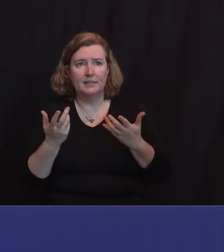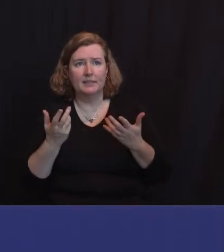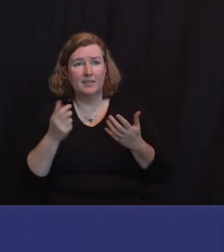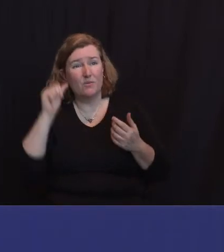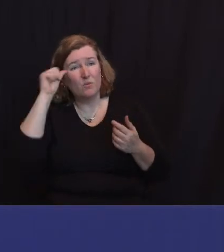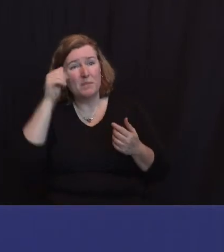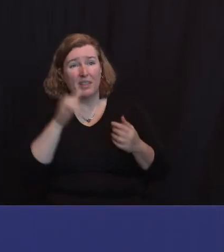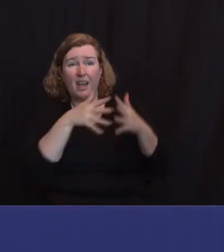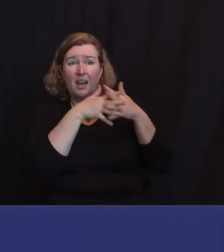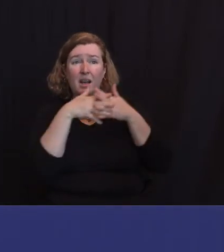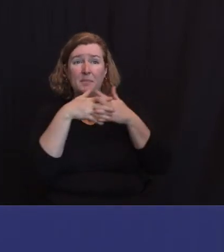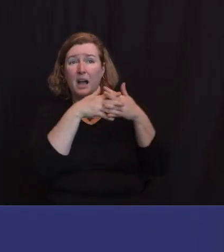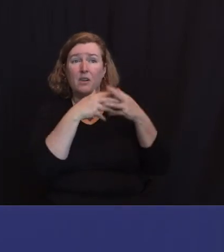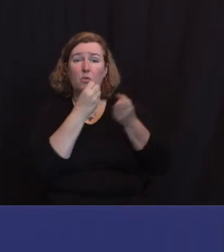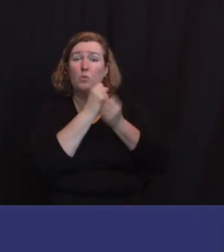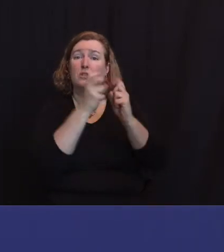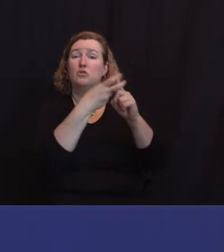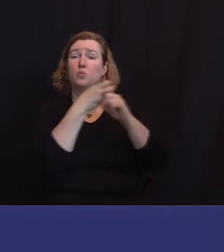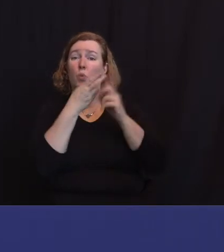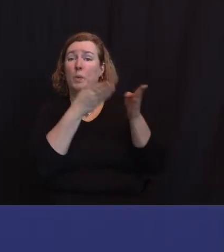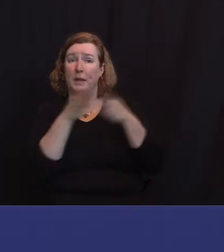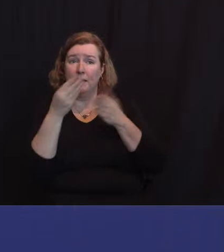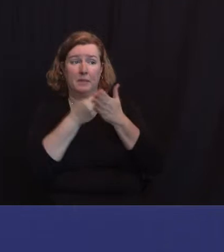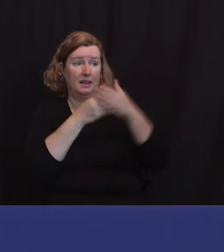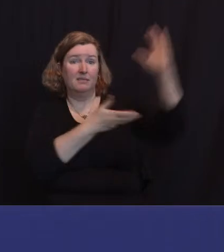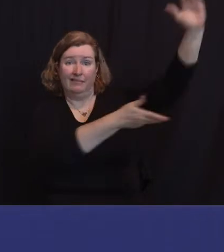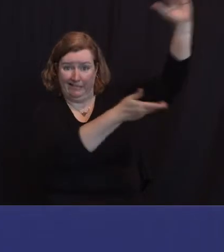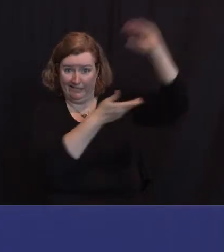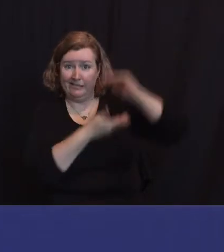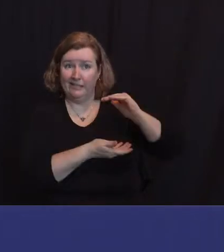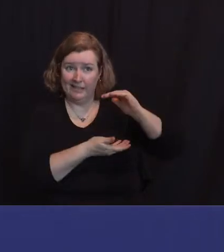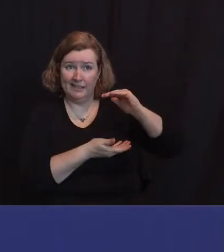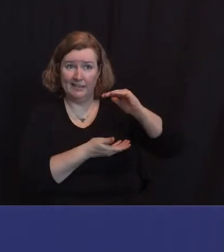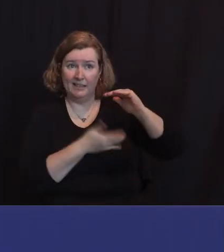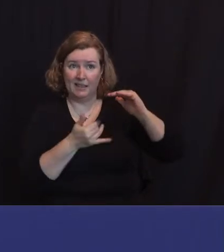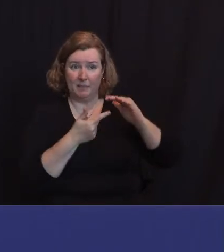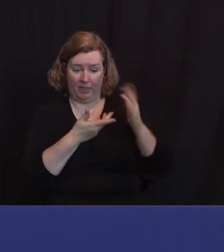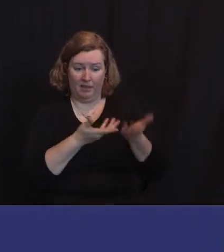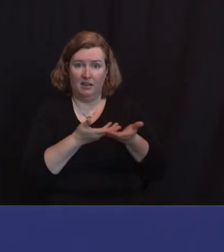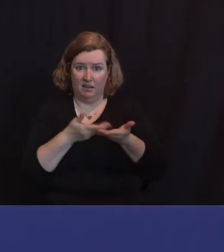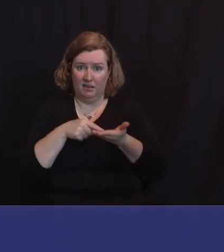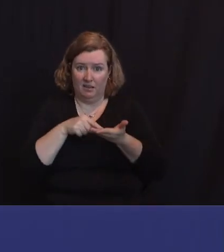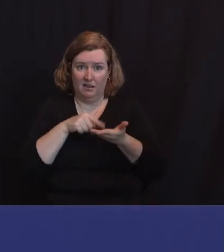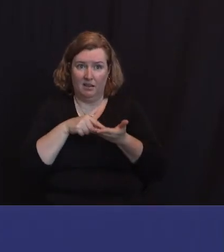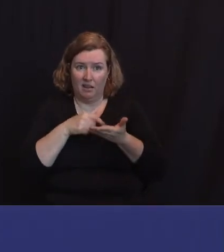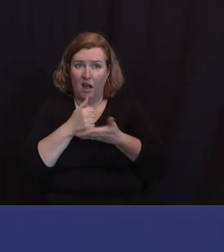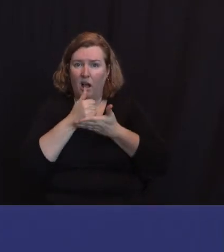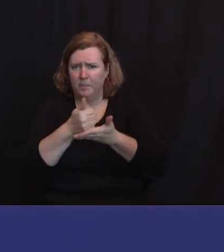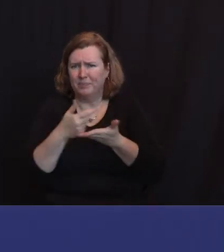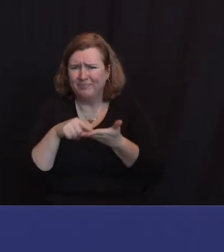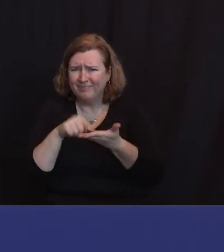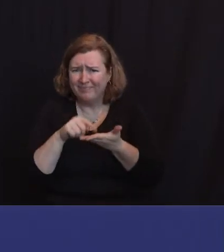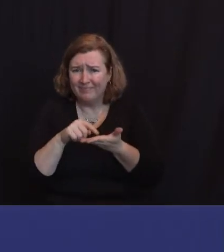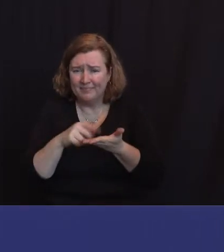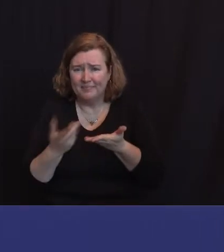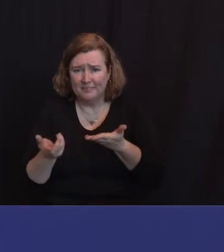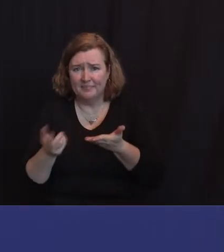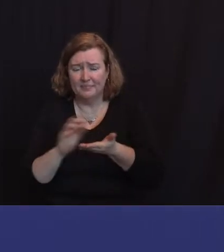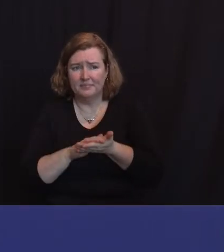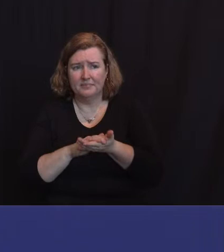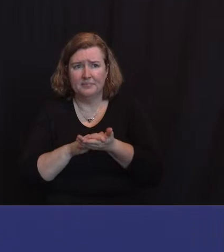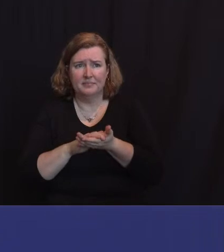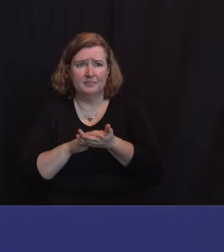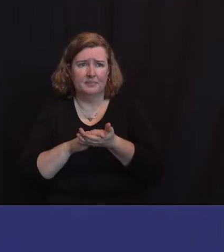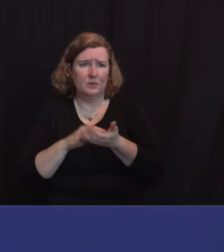can't promise that, but it's something that we're really trying to address because we're not going to get to where we want to get to unless we